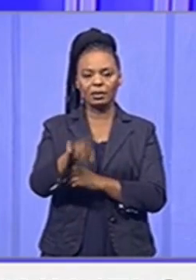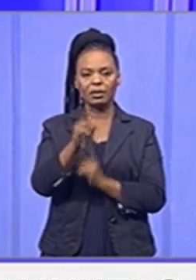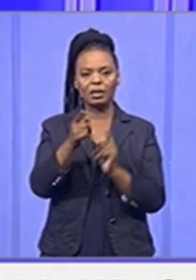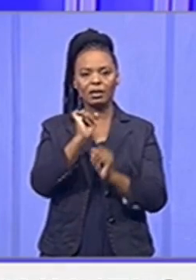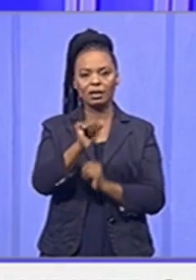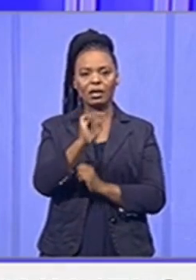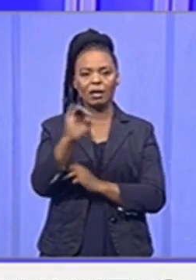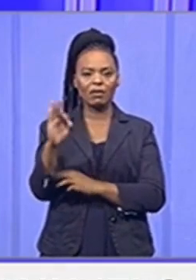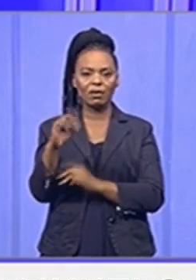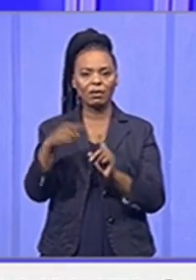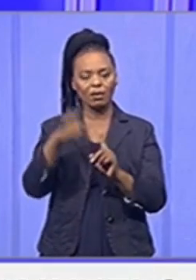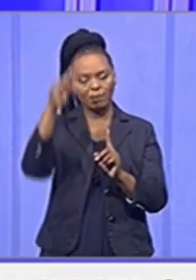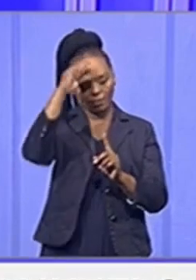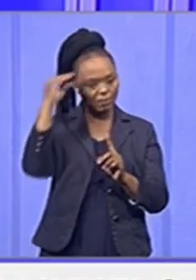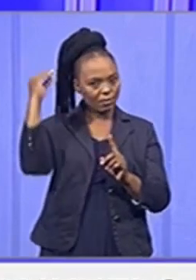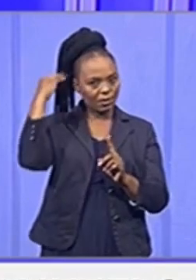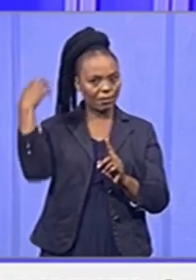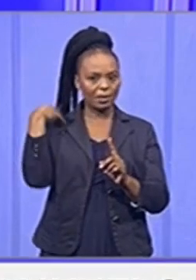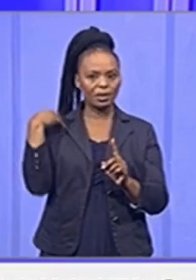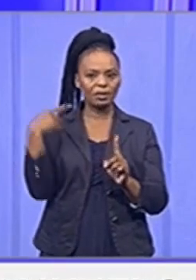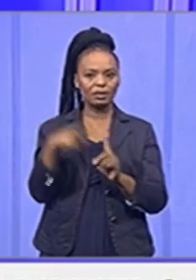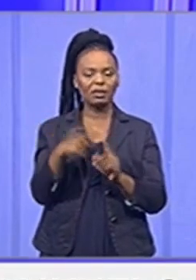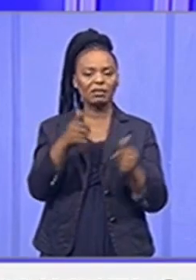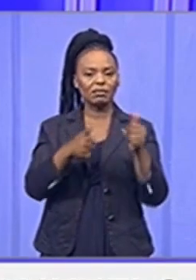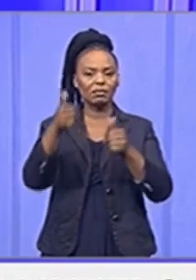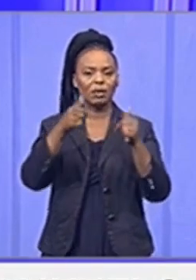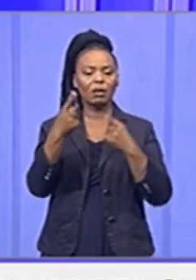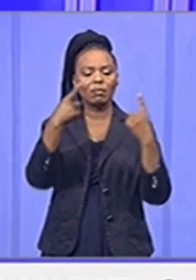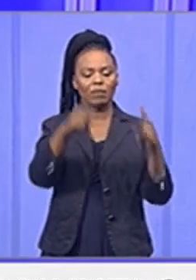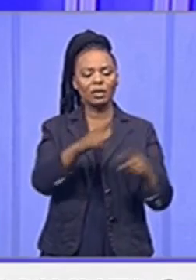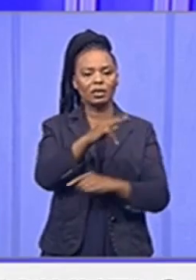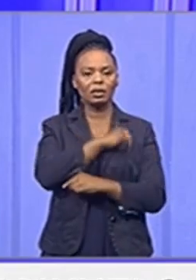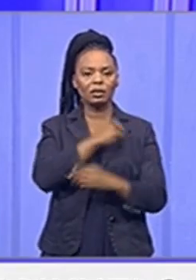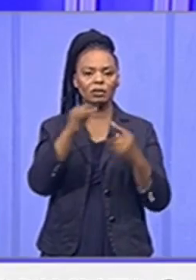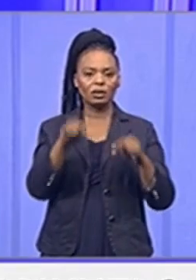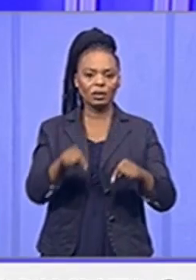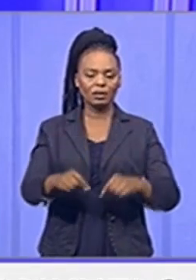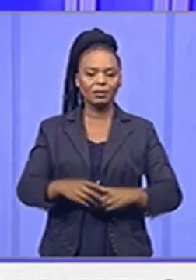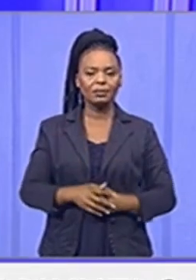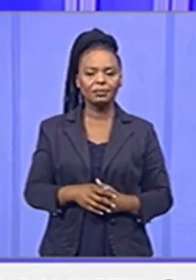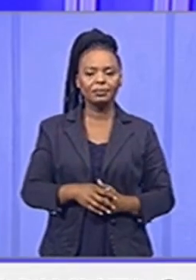moifo ba hlanka ba ka sehloohong ba lefapha ba etetse KwaZulu-Natal ka jeno.